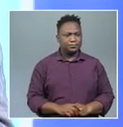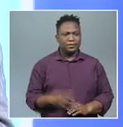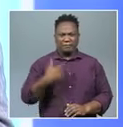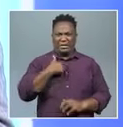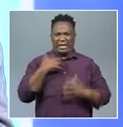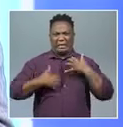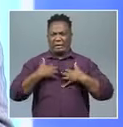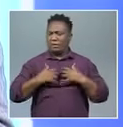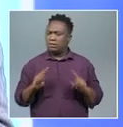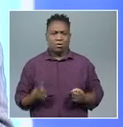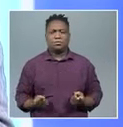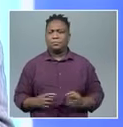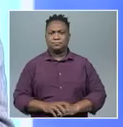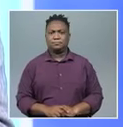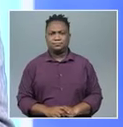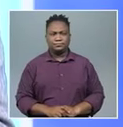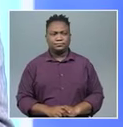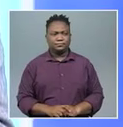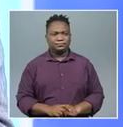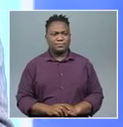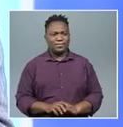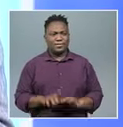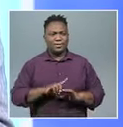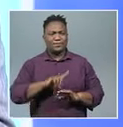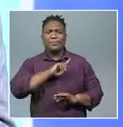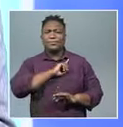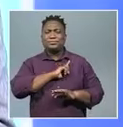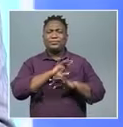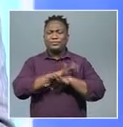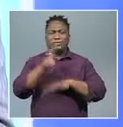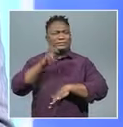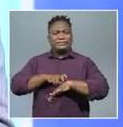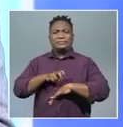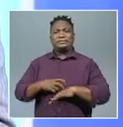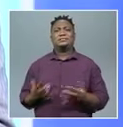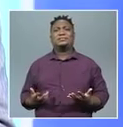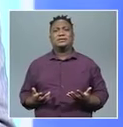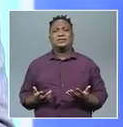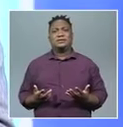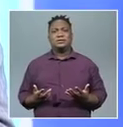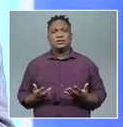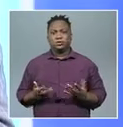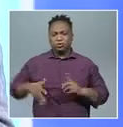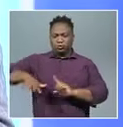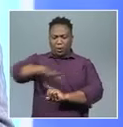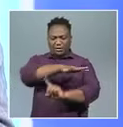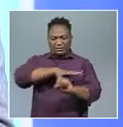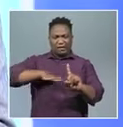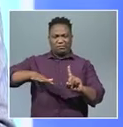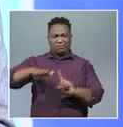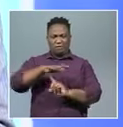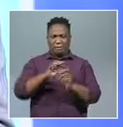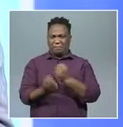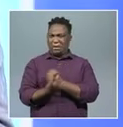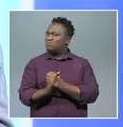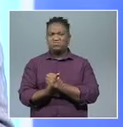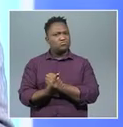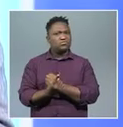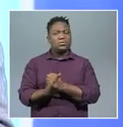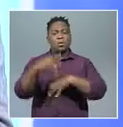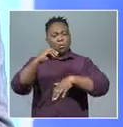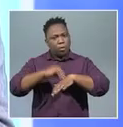excited because it was unnecessary for us to be where we are today. The problem